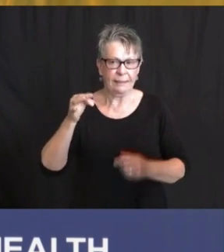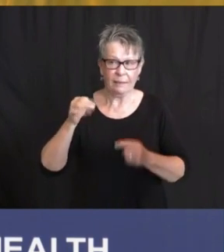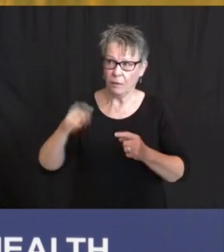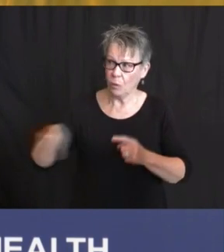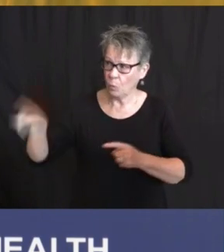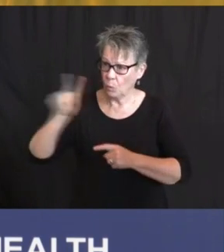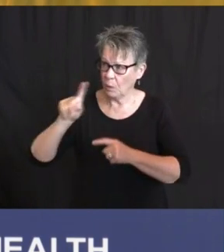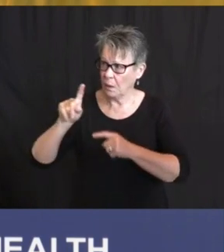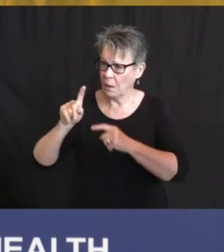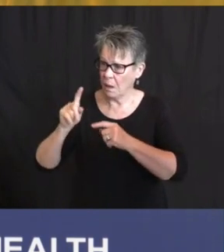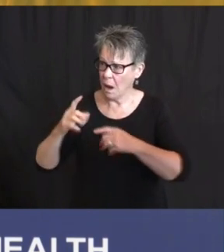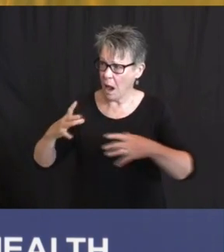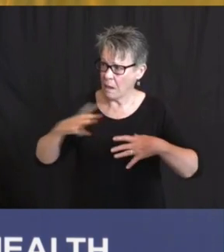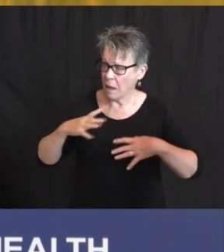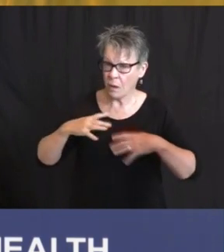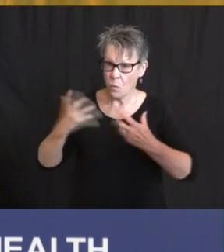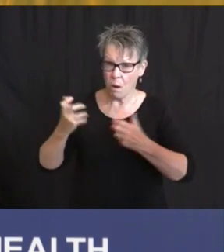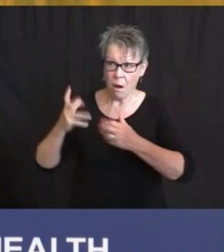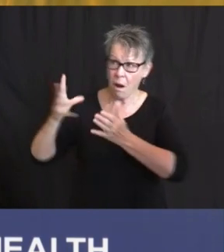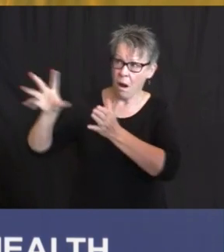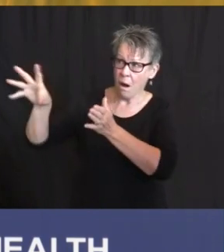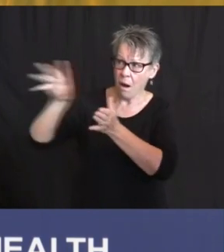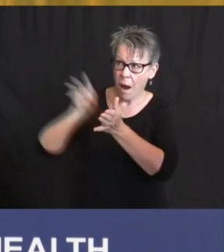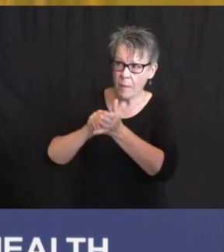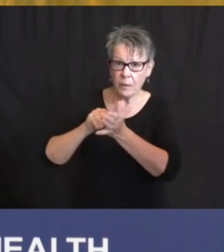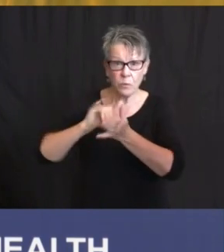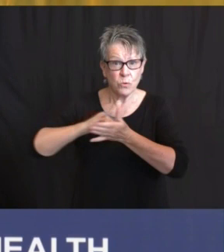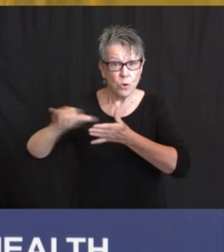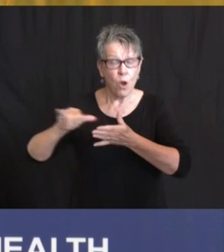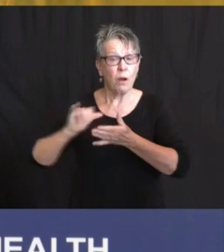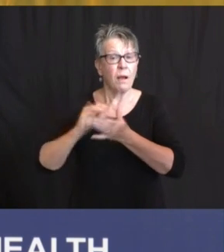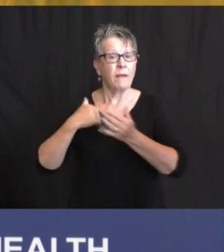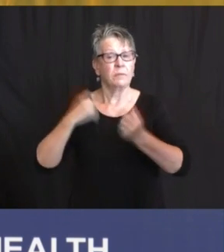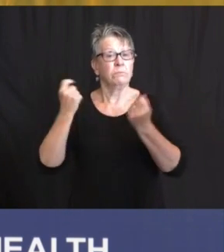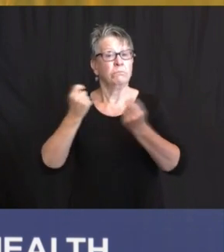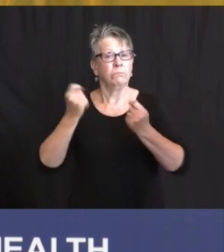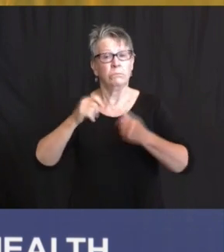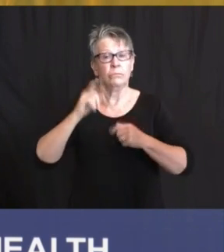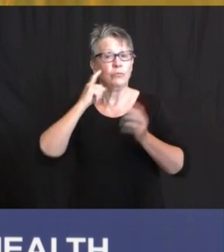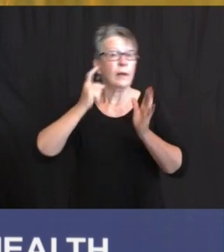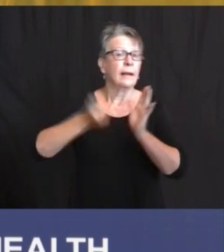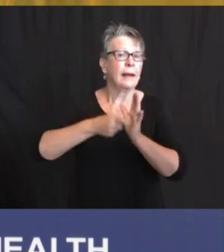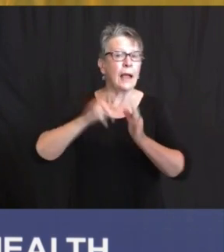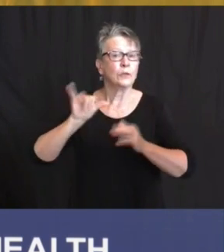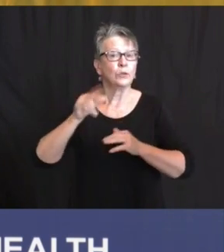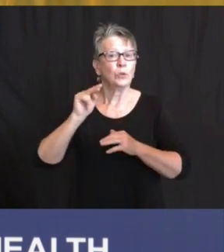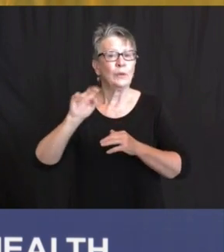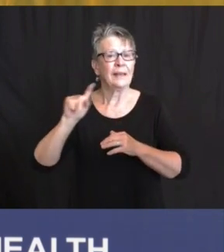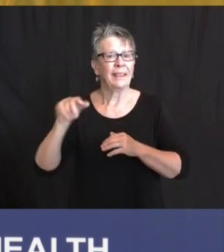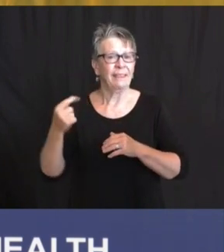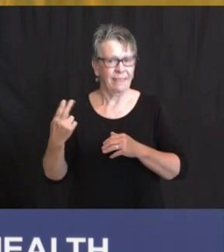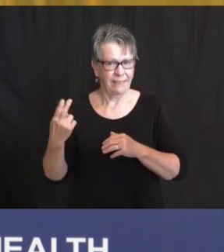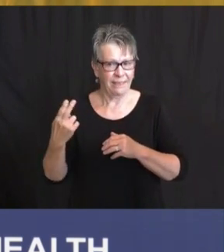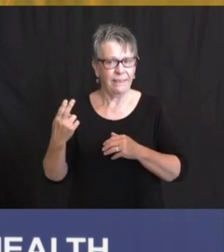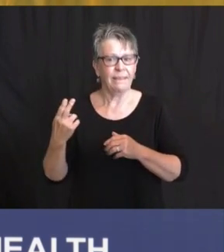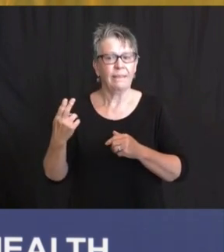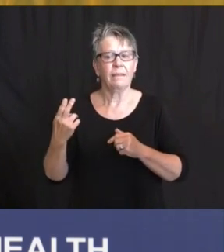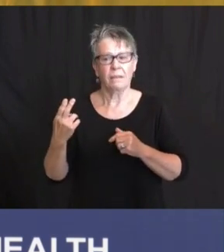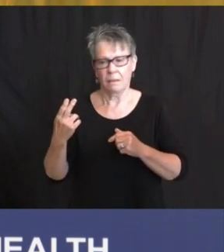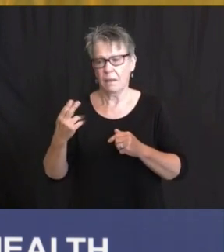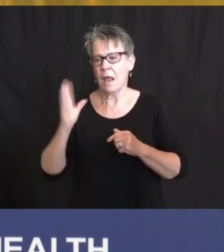make at least one significant announcement, and I'm going to make some remarks. And I like the notion.